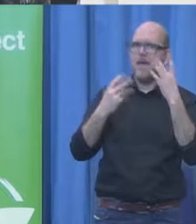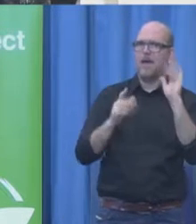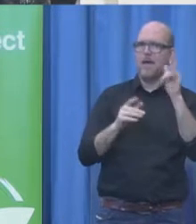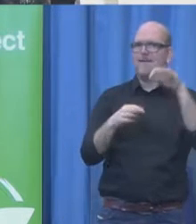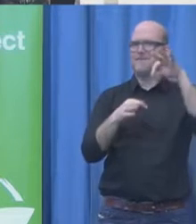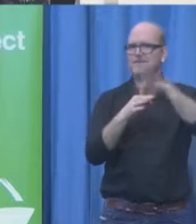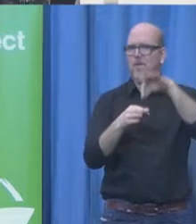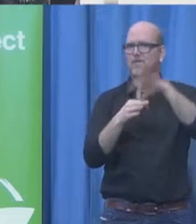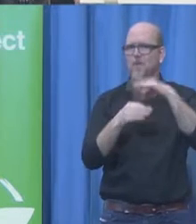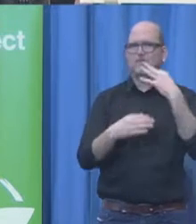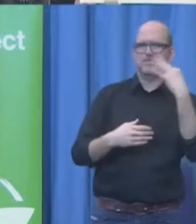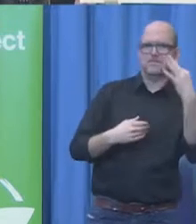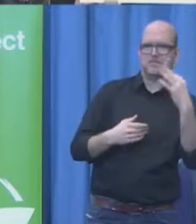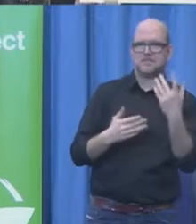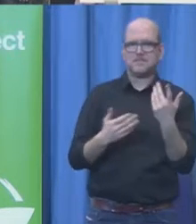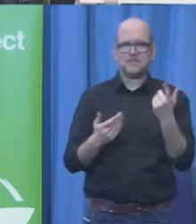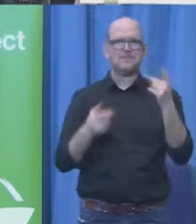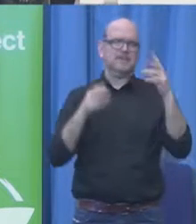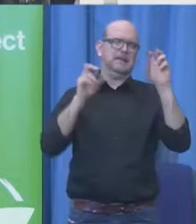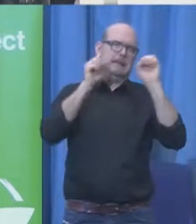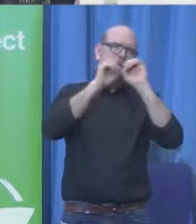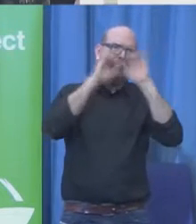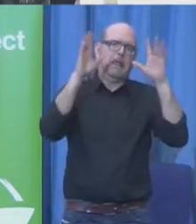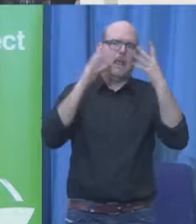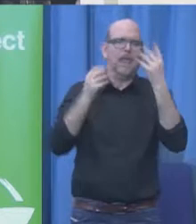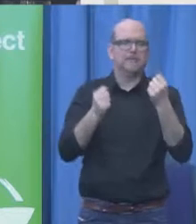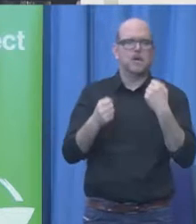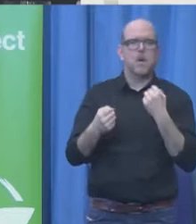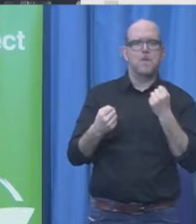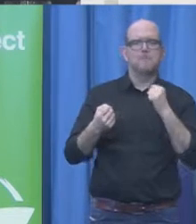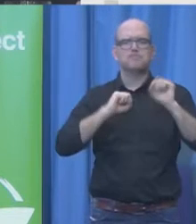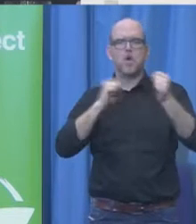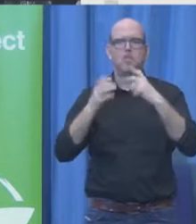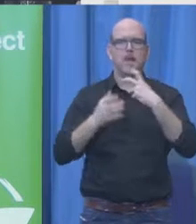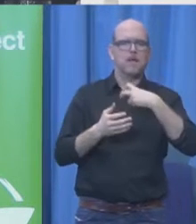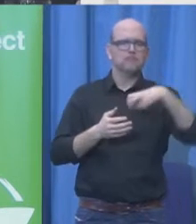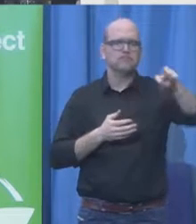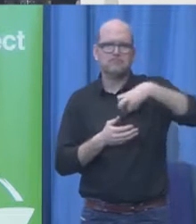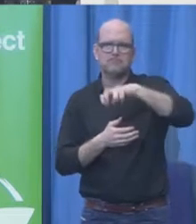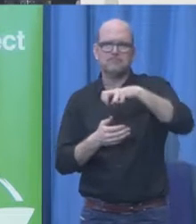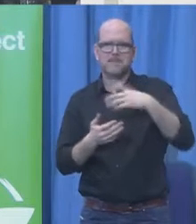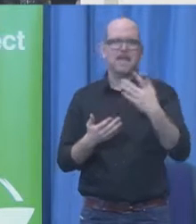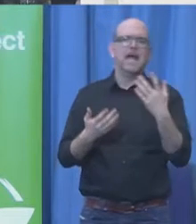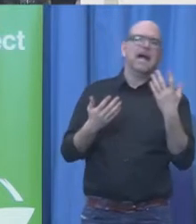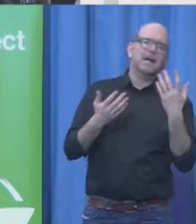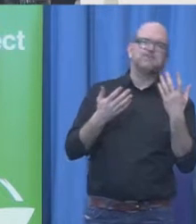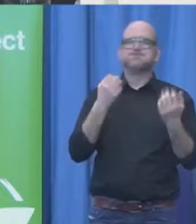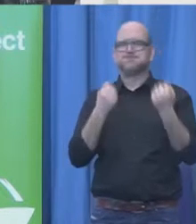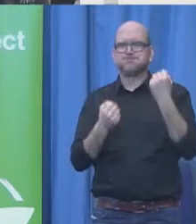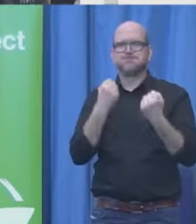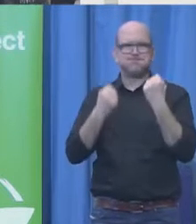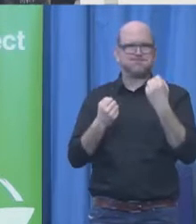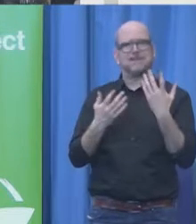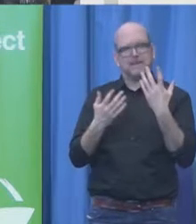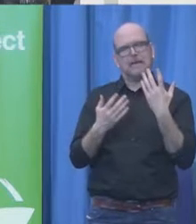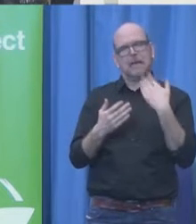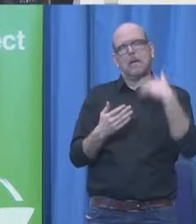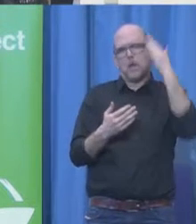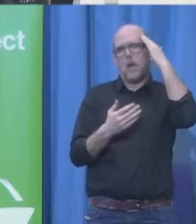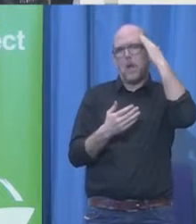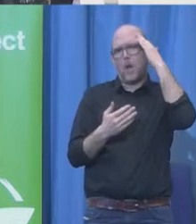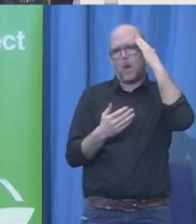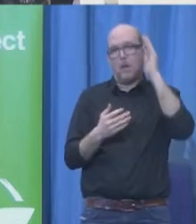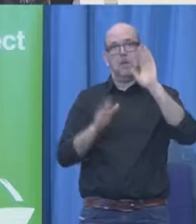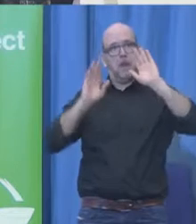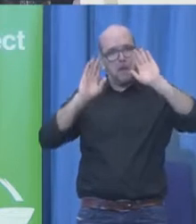like, and the difficulties obviously I have with recognition of individuals, I would try and make up for it